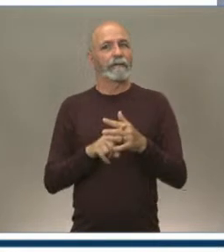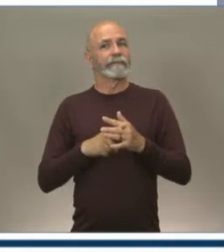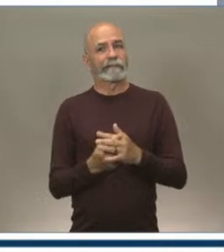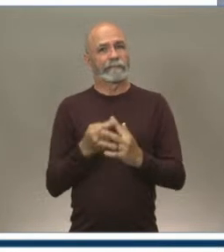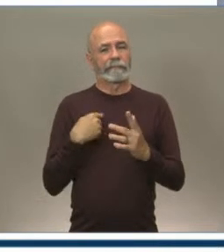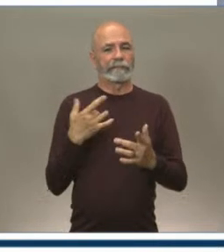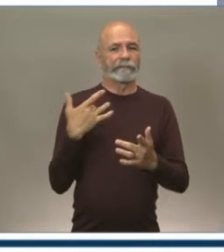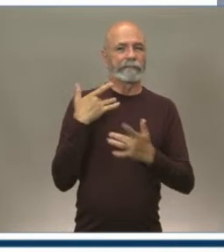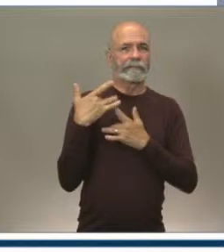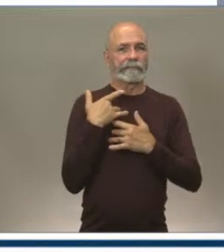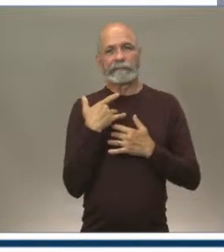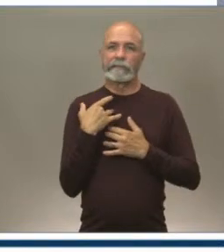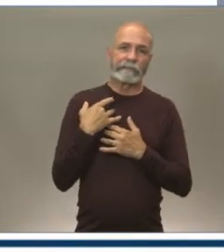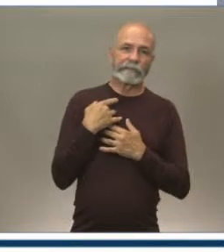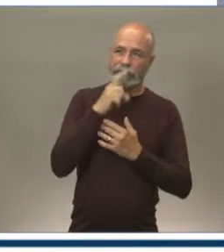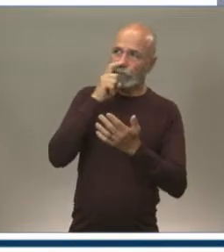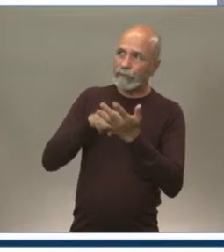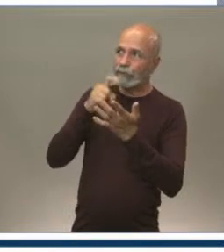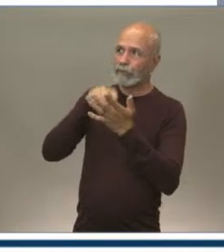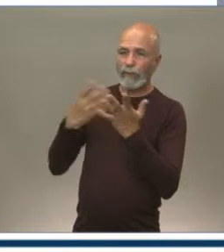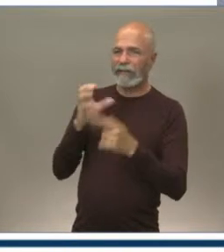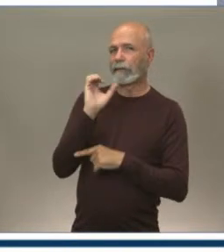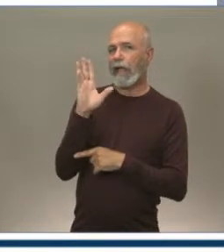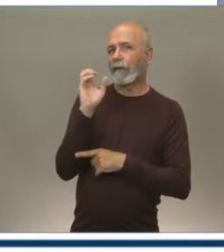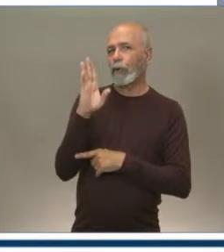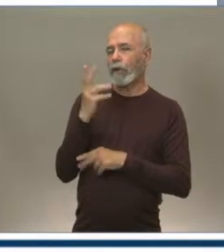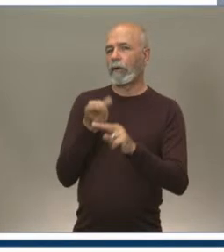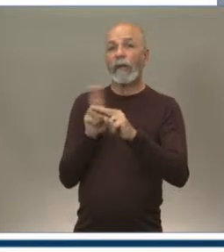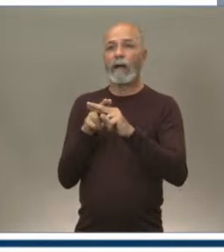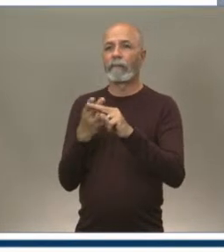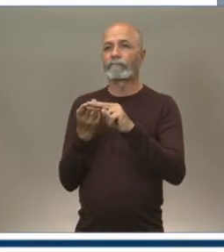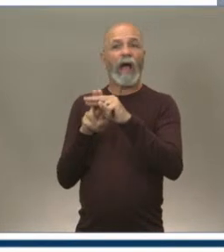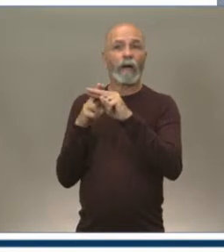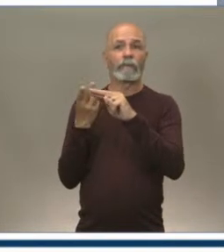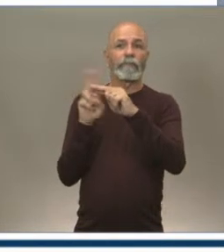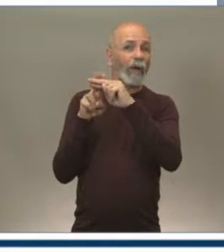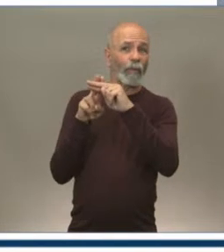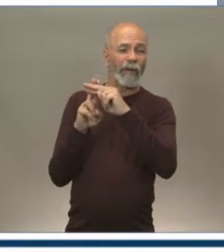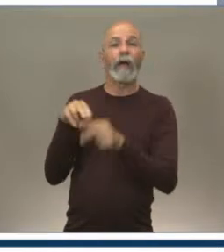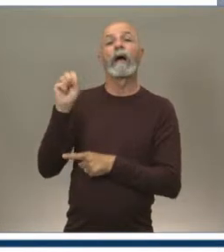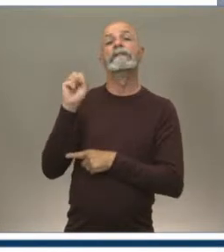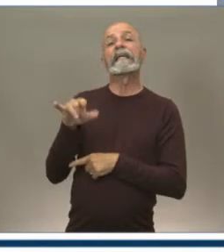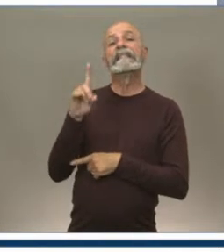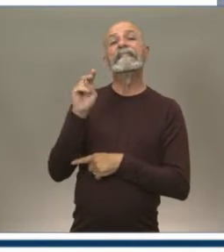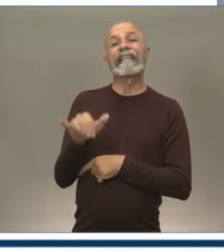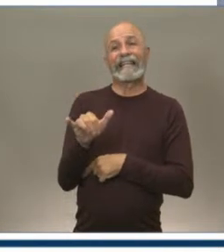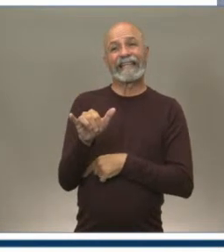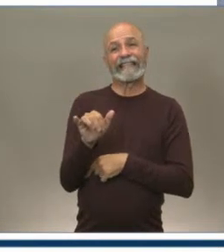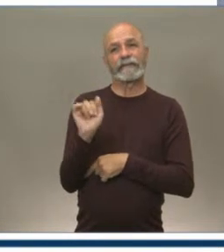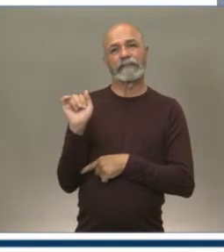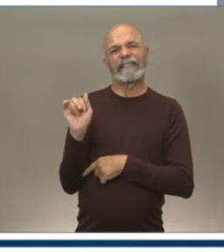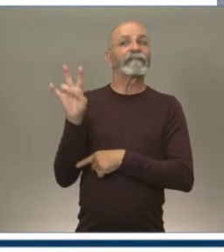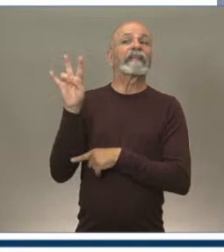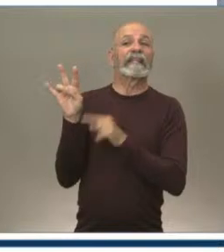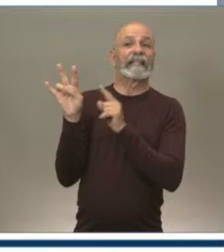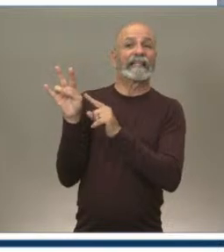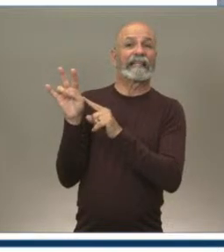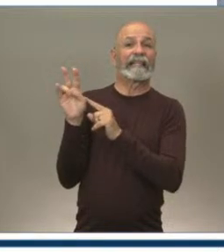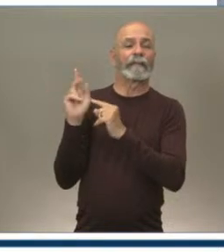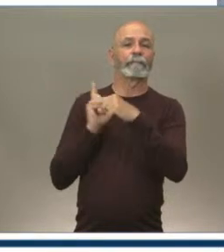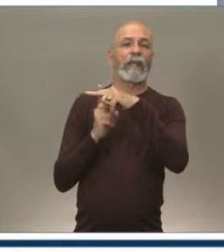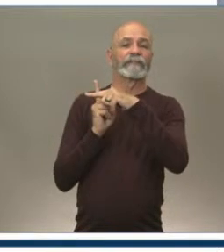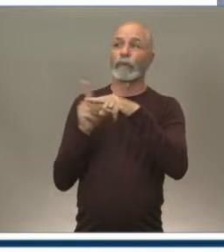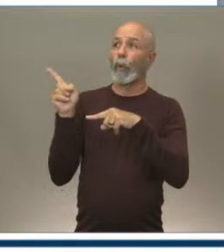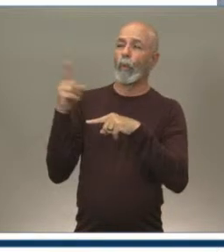Regional Municipality. There are 17 cases in Sydney and surrounding areas reported today. We have increased